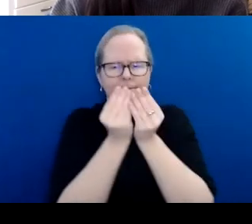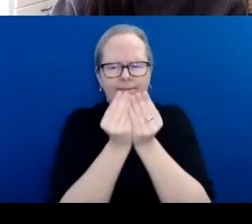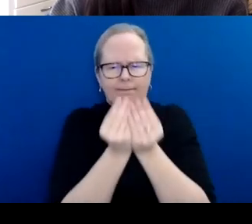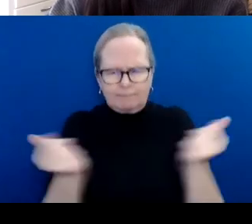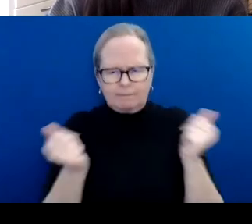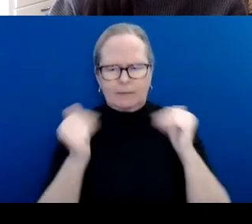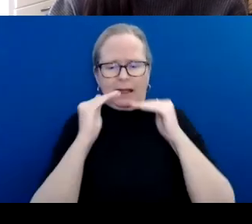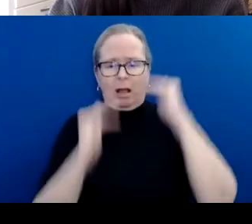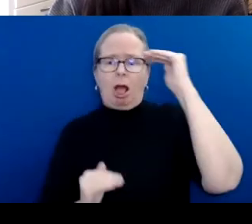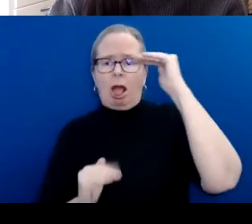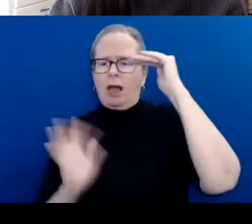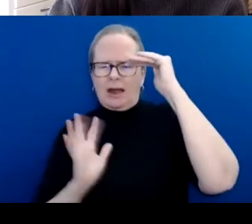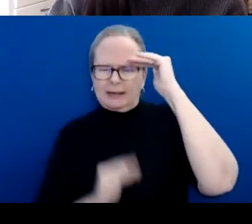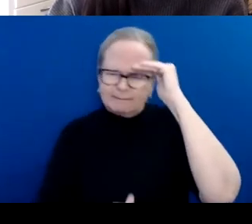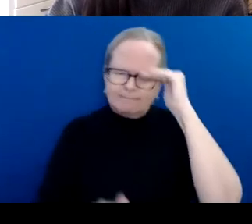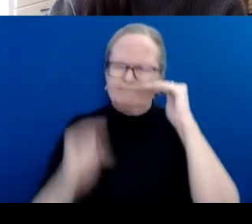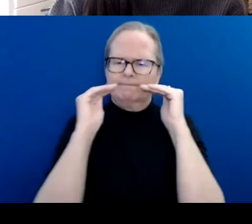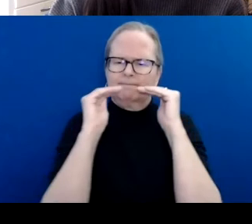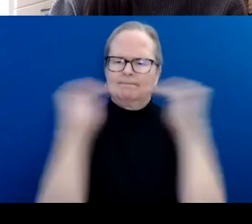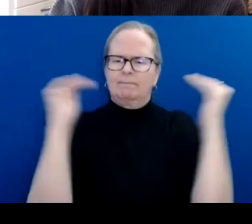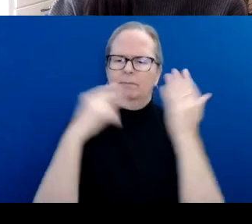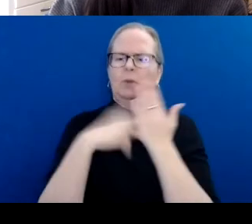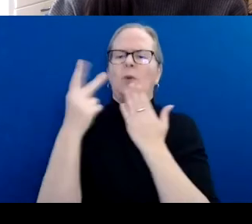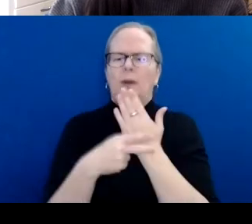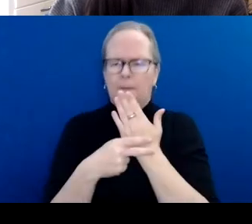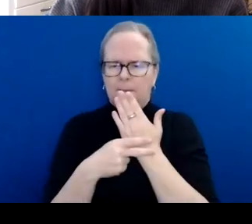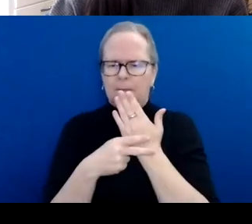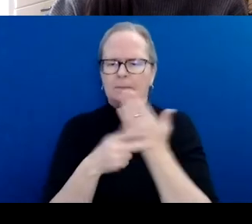policies, and practices.